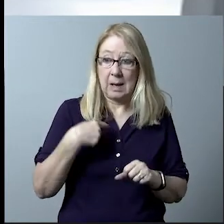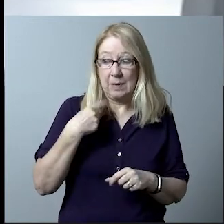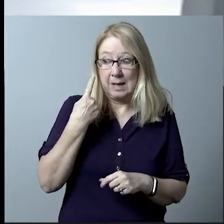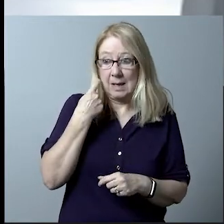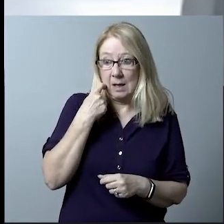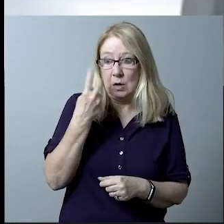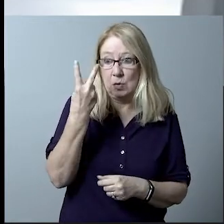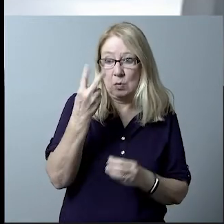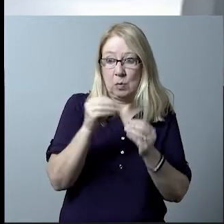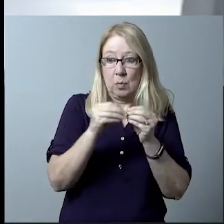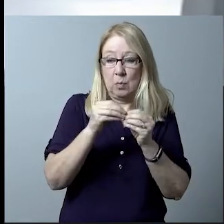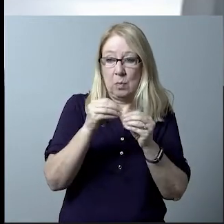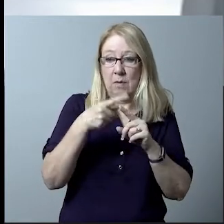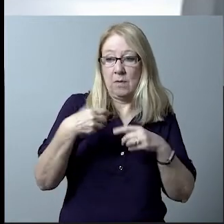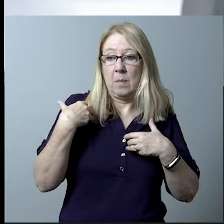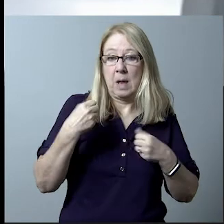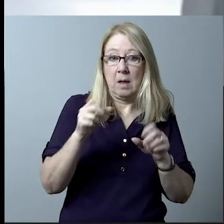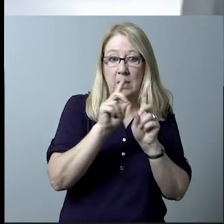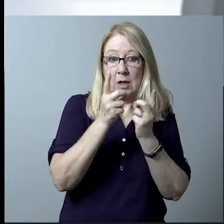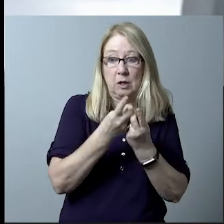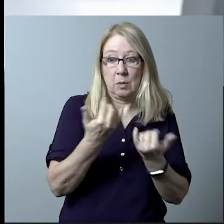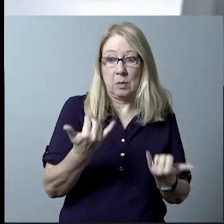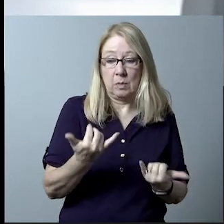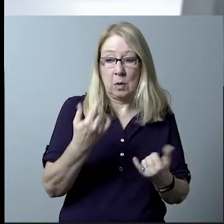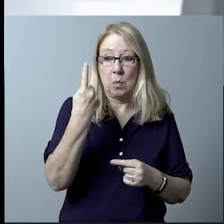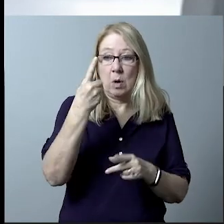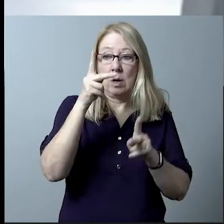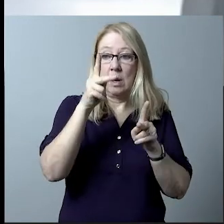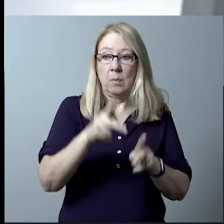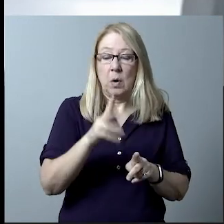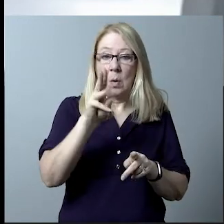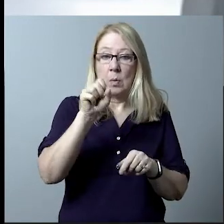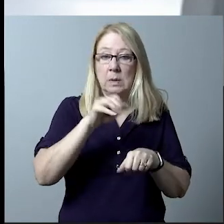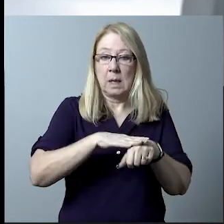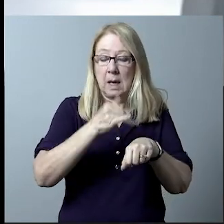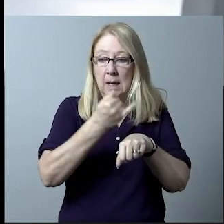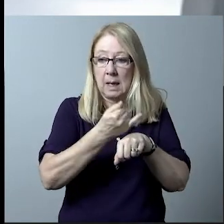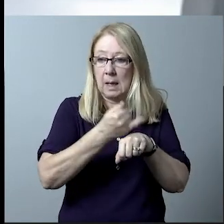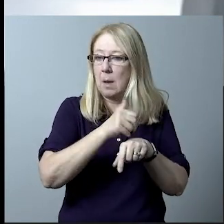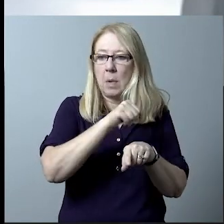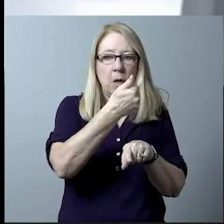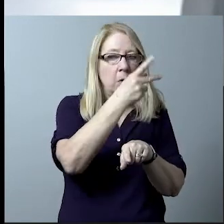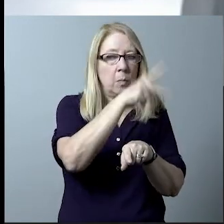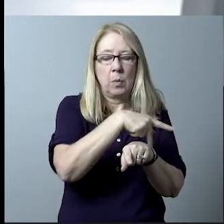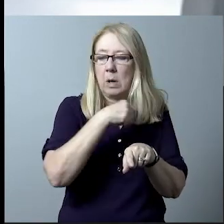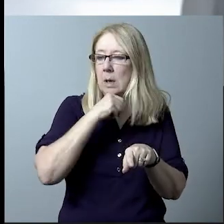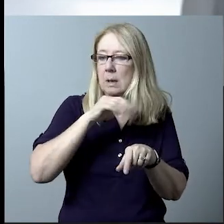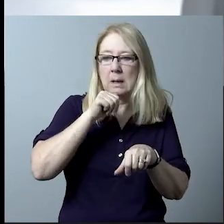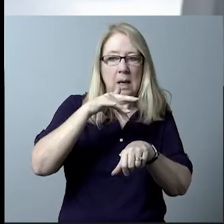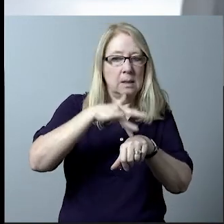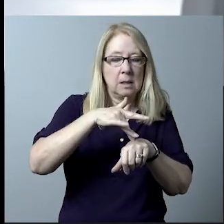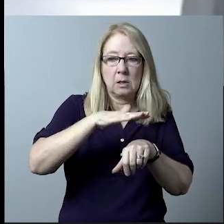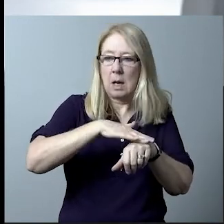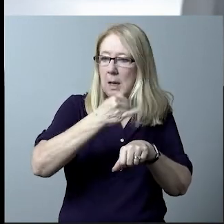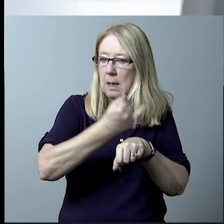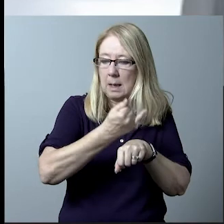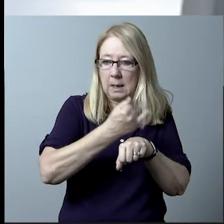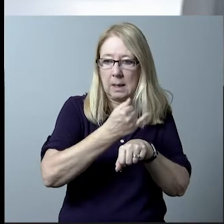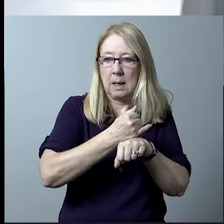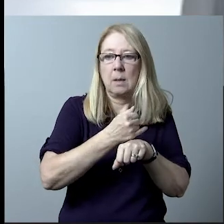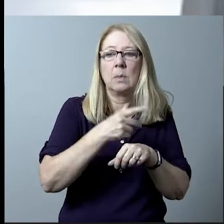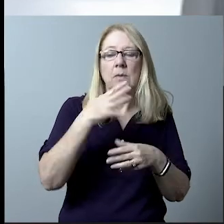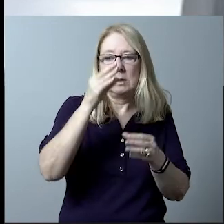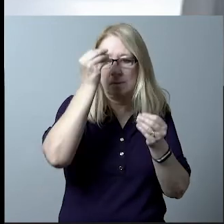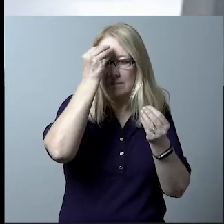we had 2 more cases reported to us from the health department this morning. 1 person who'd been on campus, 1 person who had not. All